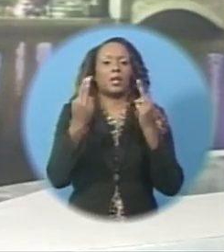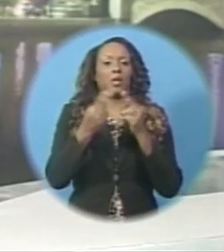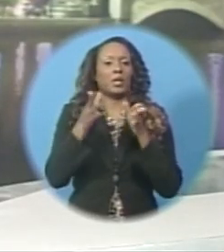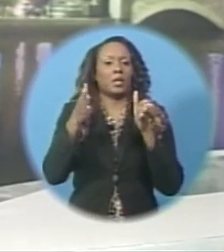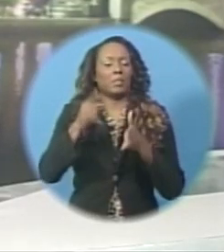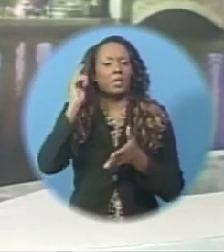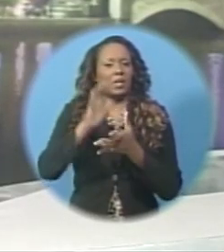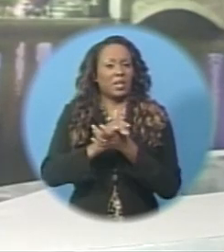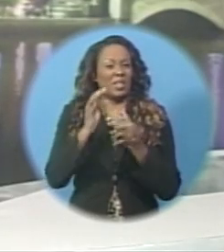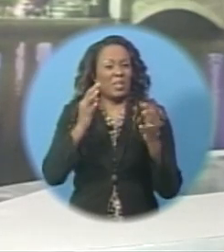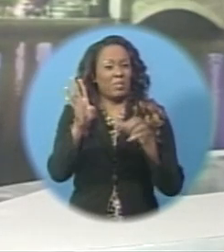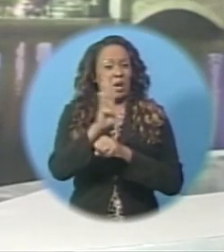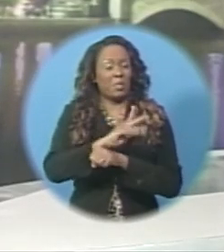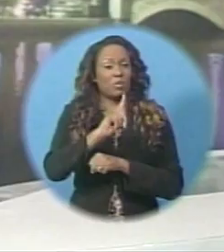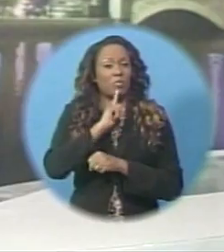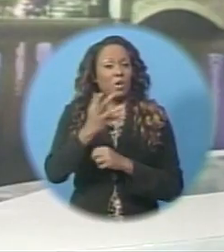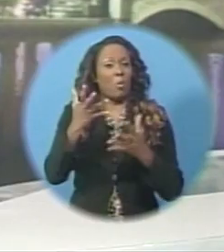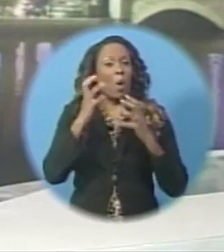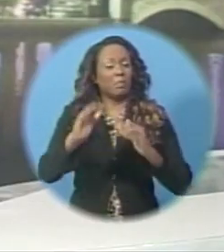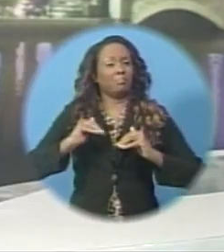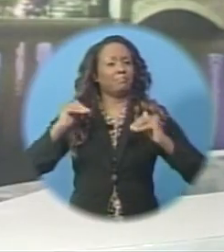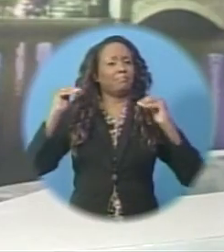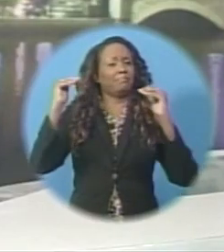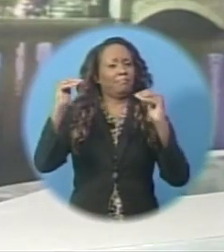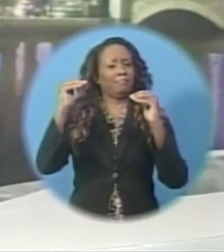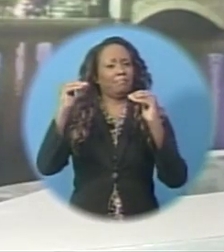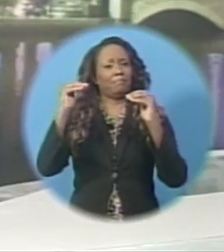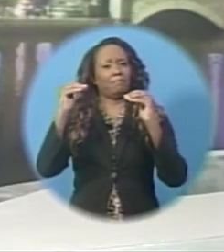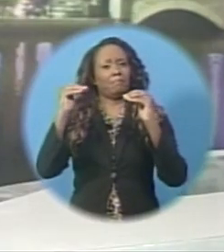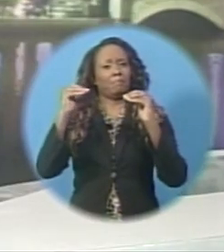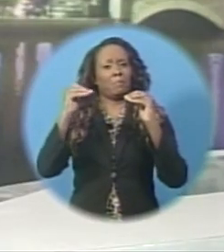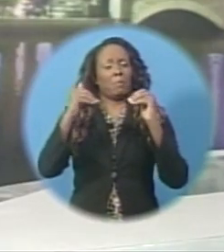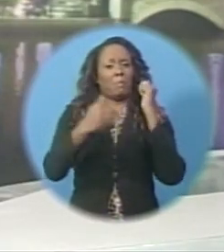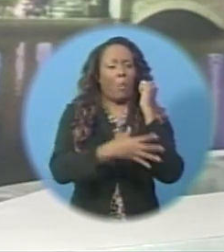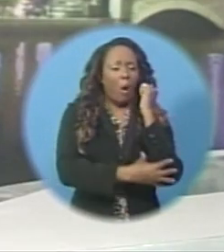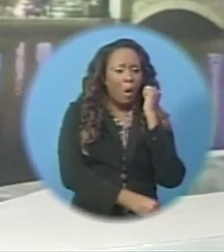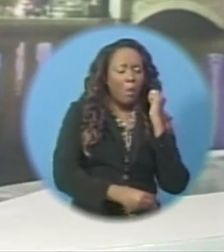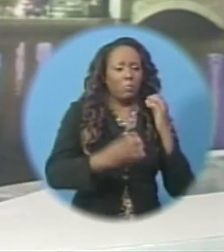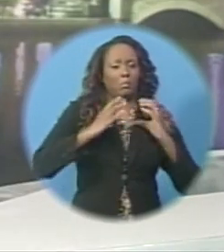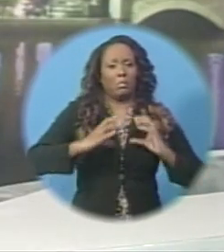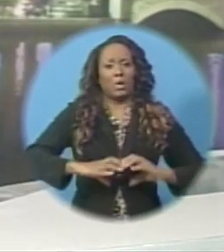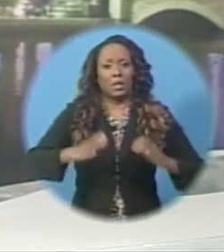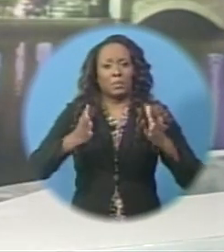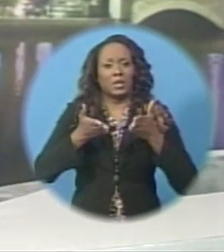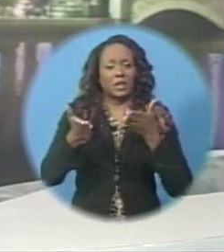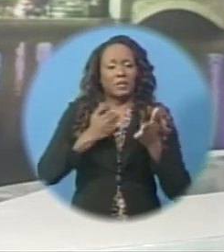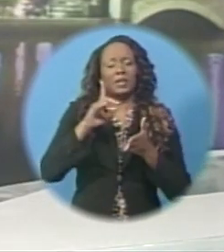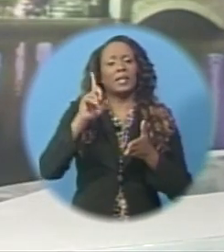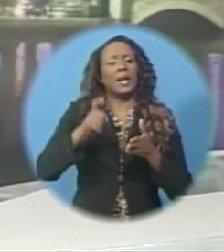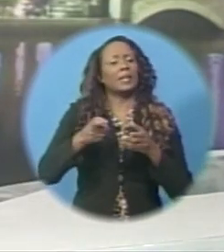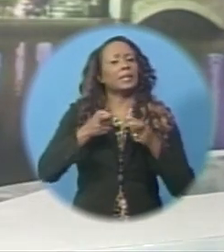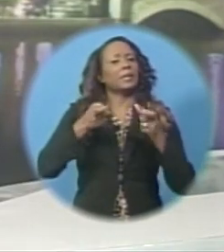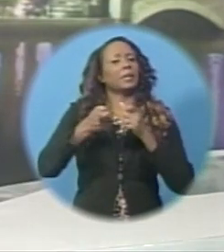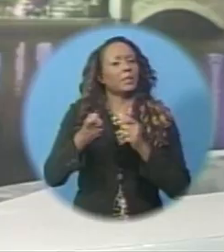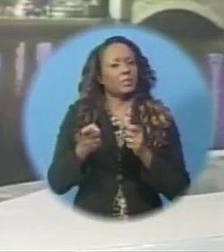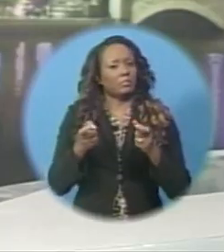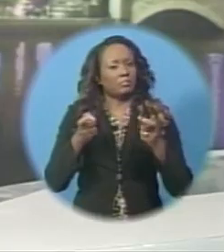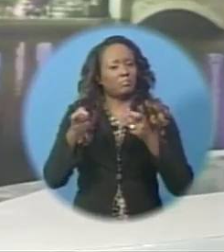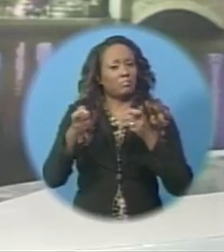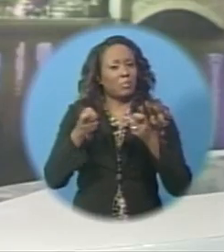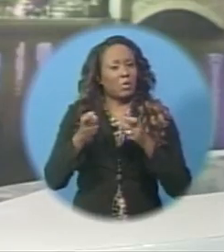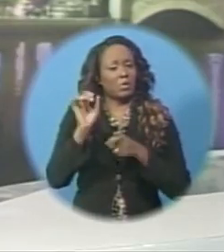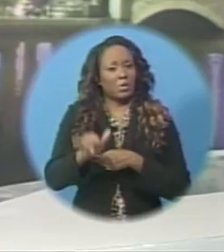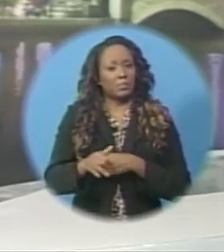to rise above the current challenges, issues such as productivity and customer service have to be addressed. Independent Senator Sir